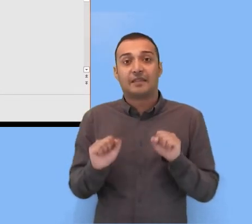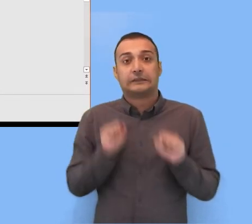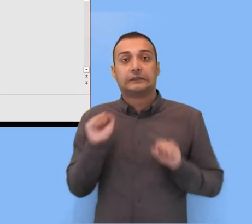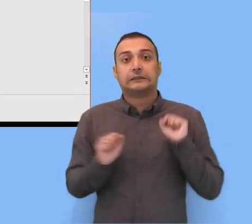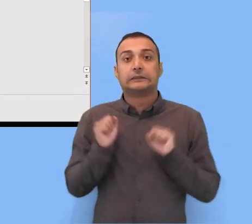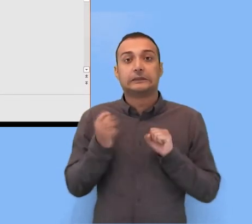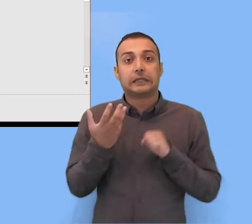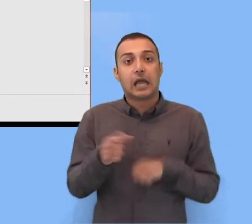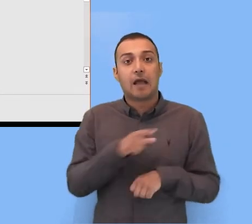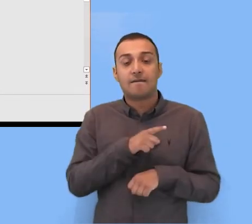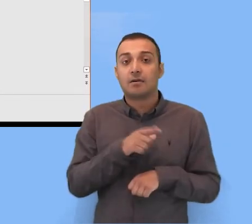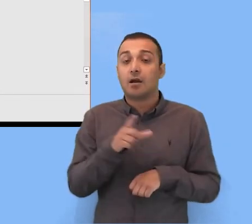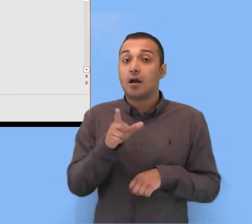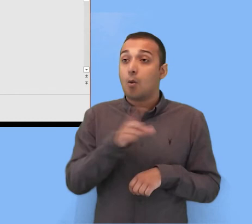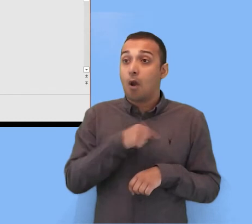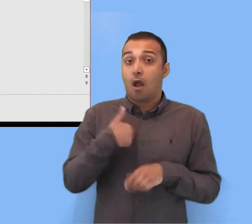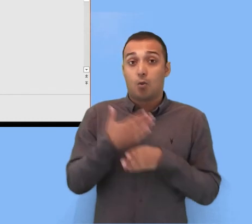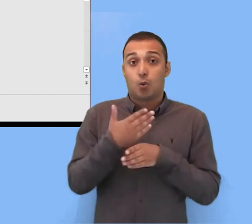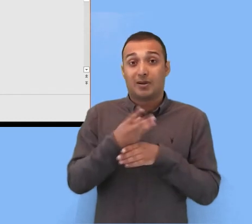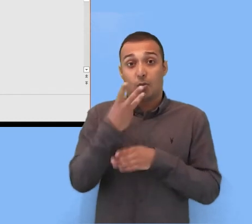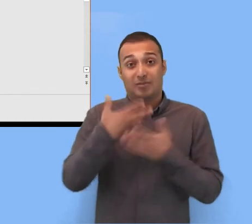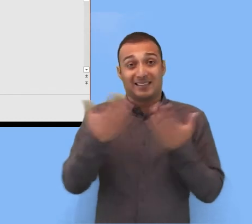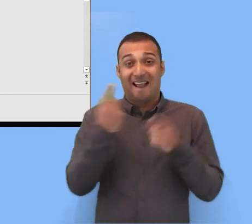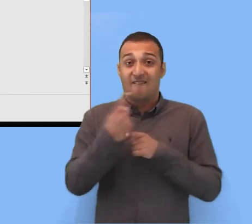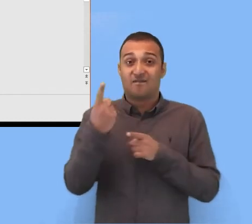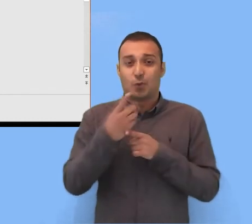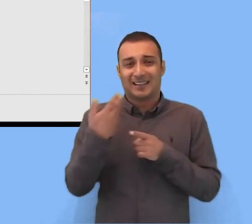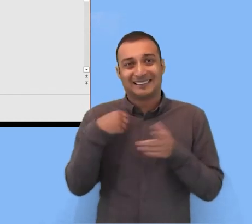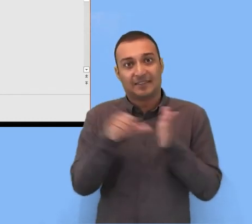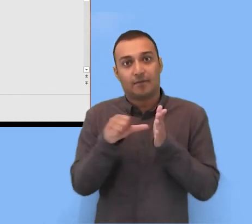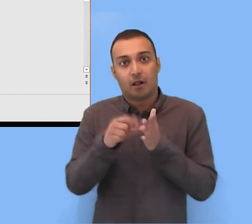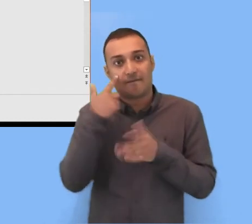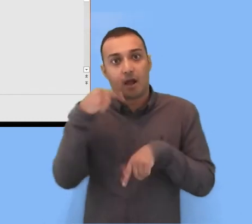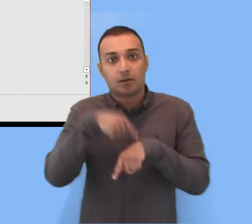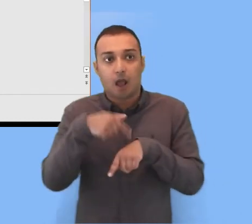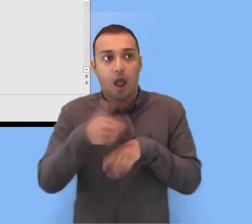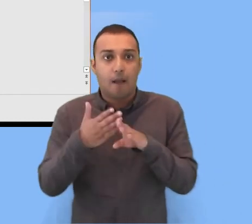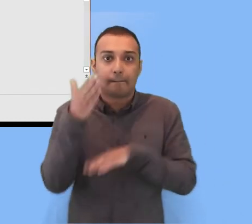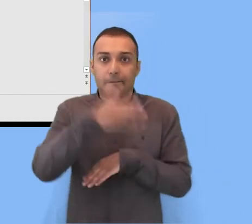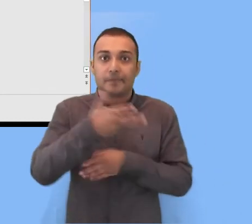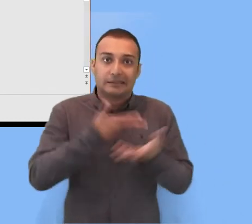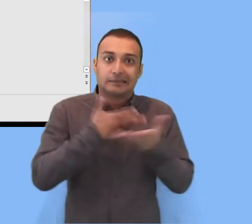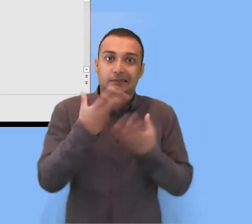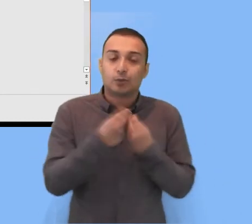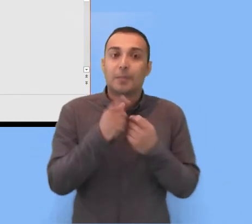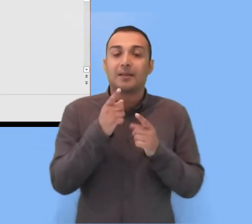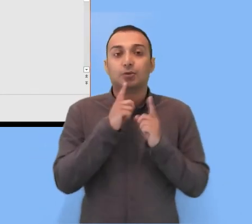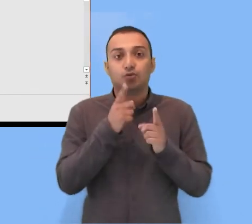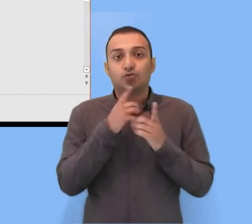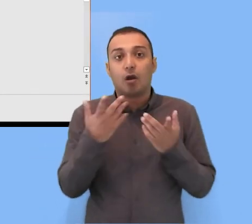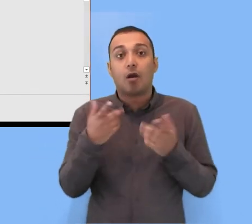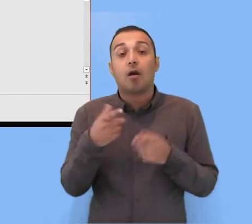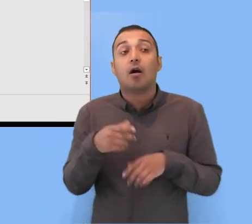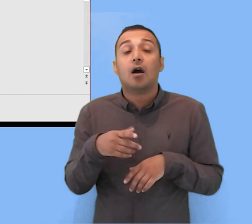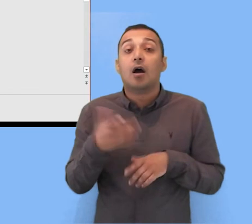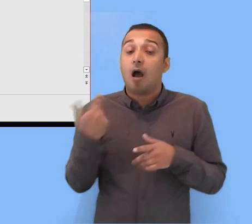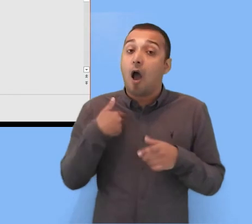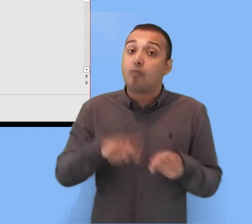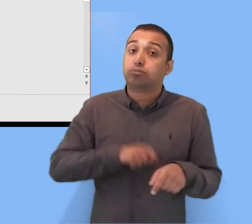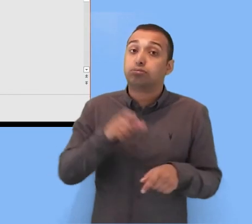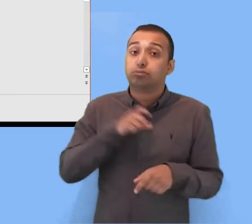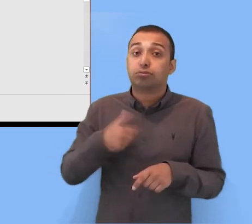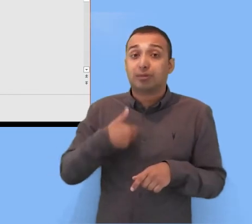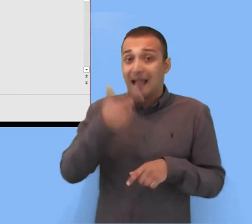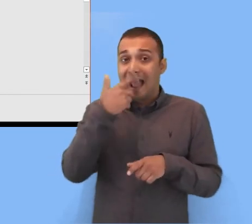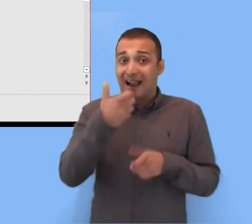days a week, I don't get the chance anyway. But when I do collect her, I hesitate. I'm confident to talk to them, but still,